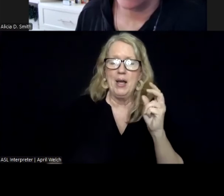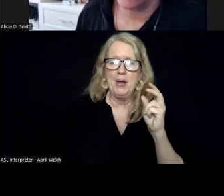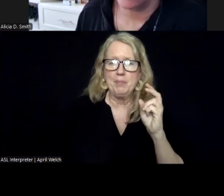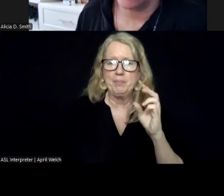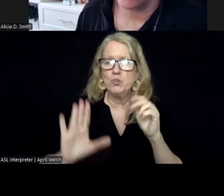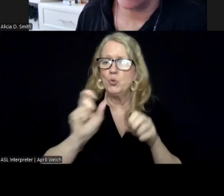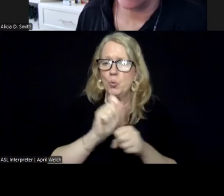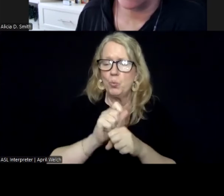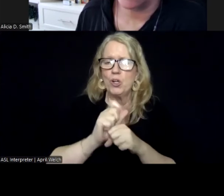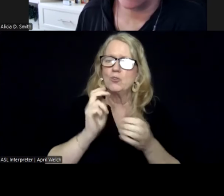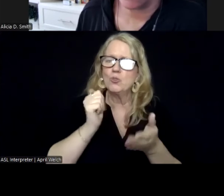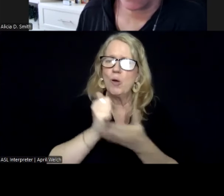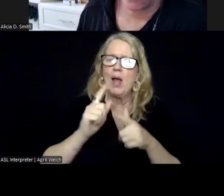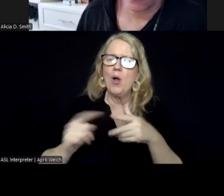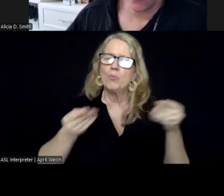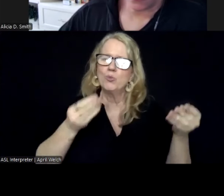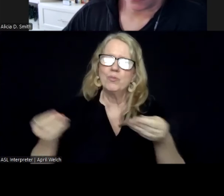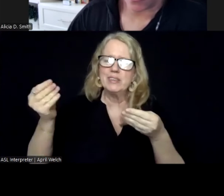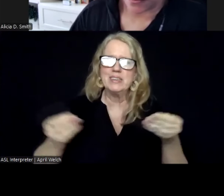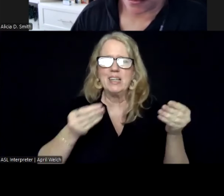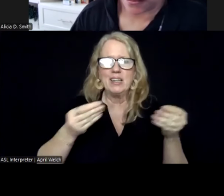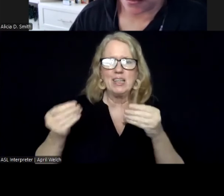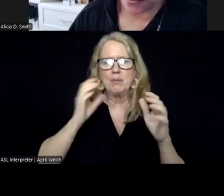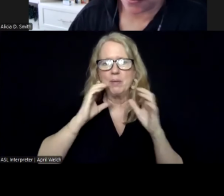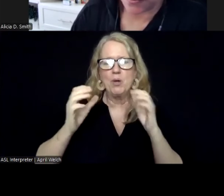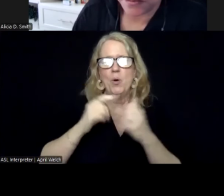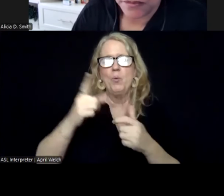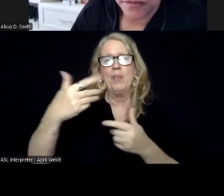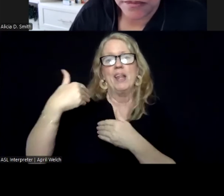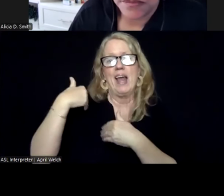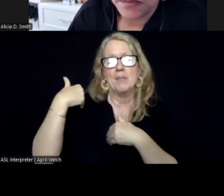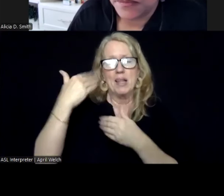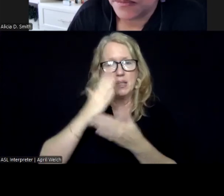help facilitating these conversations, particularly with the liability side of things.